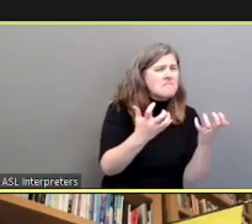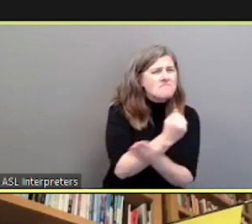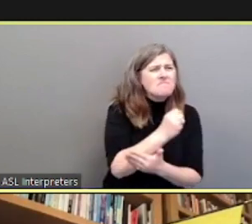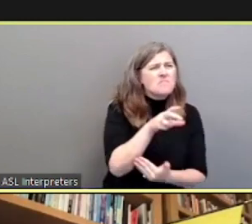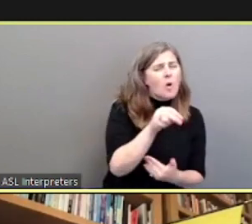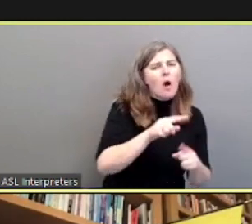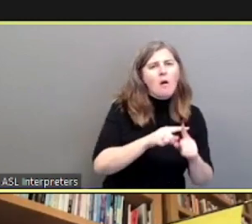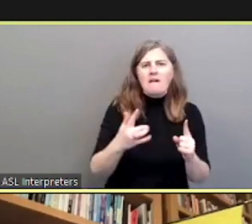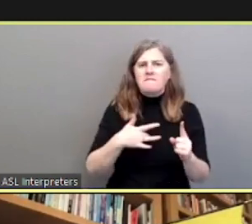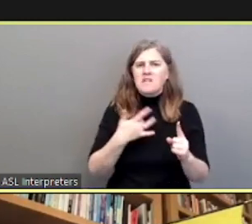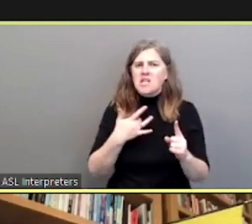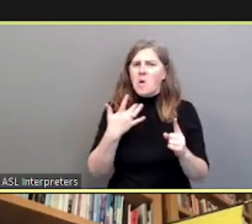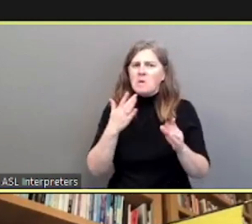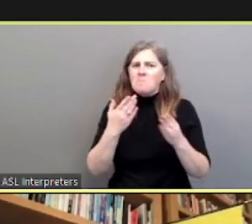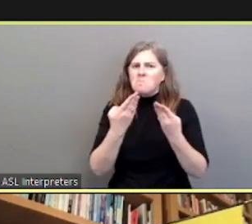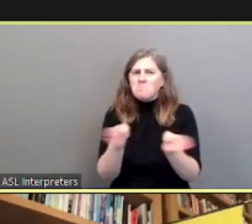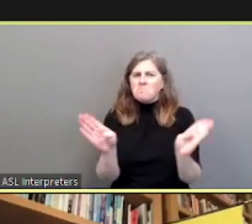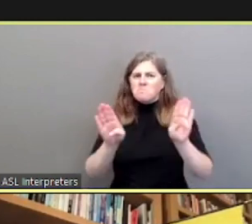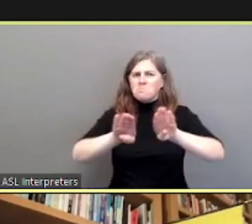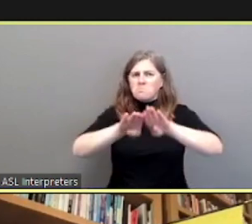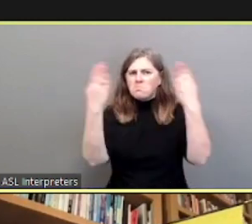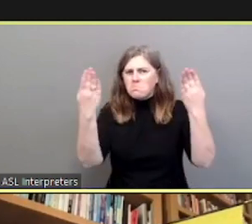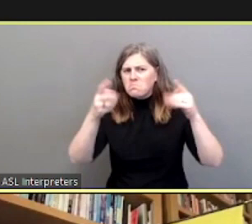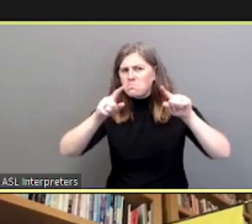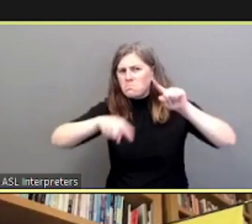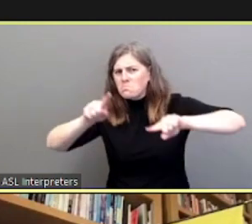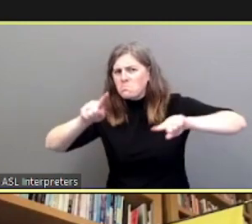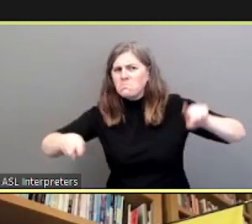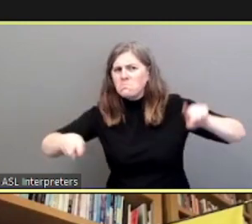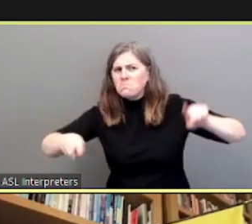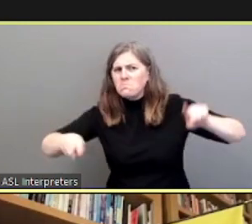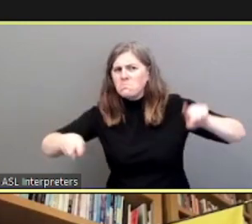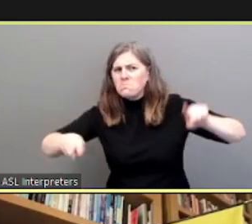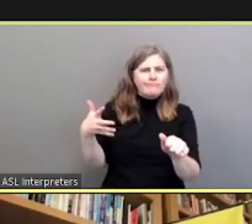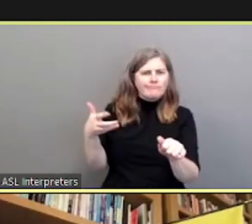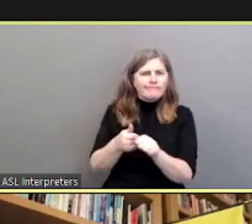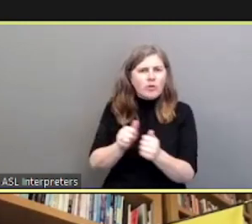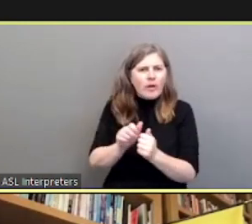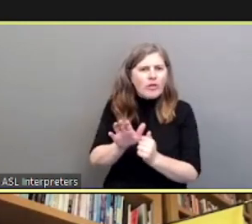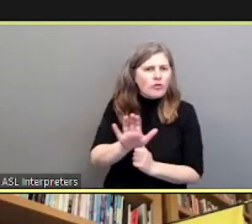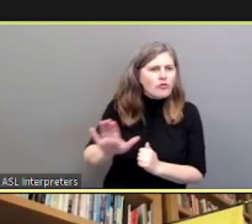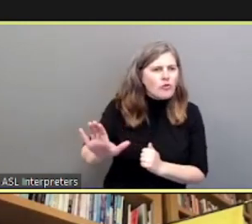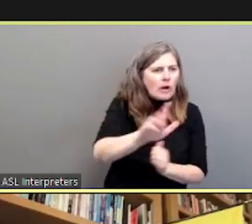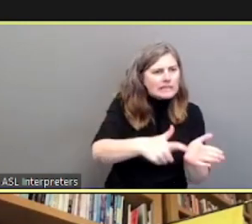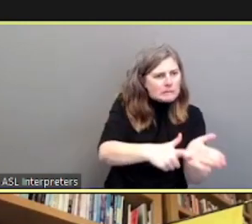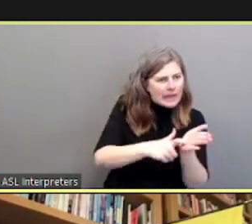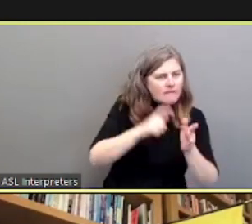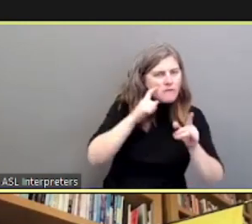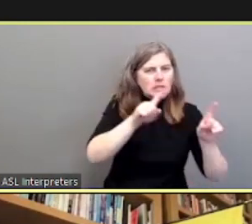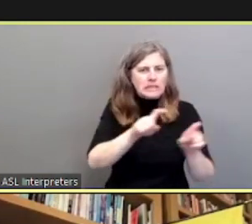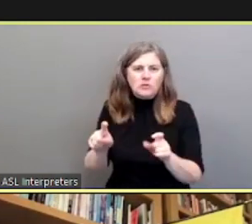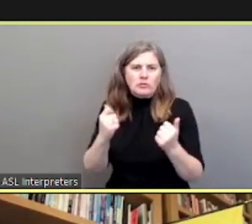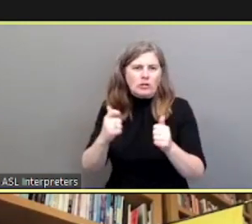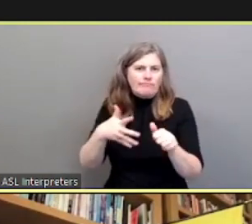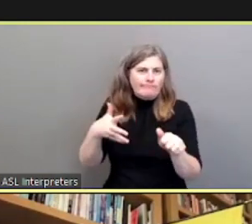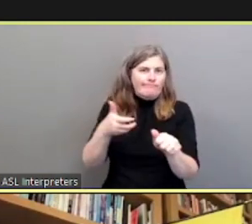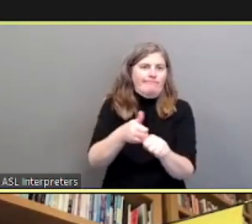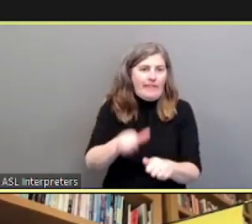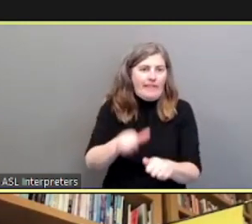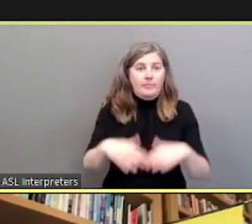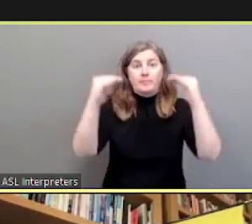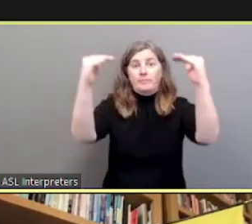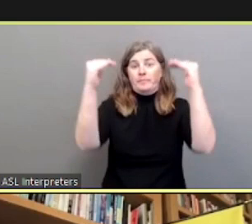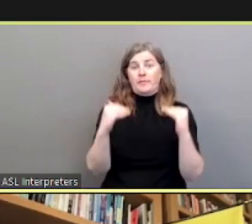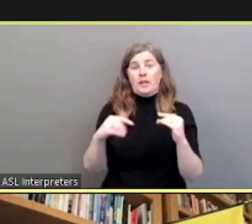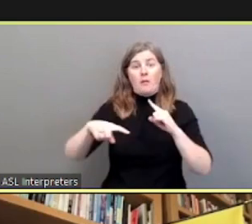still feel like we're doing a reasonably good job keeping up with people's testing needs. Next slide. And in addition,